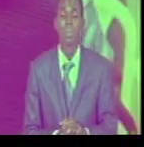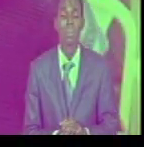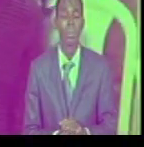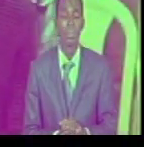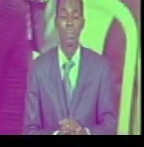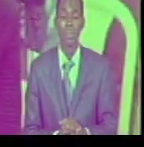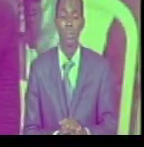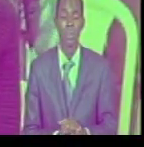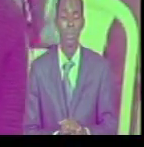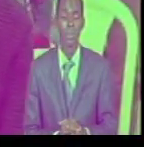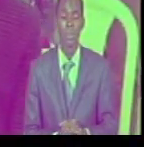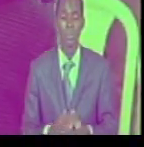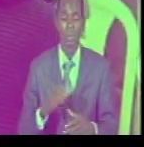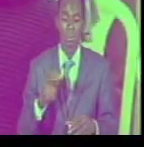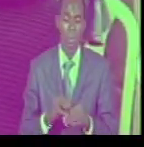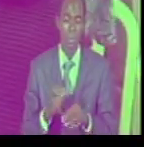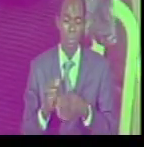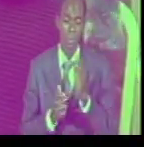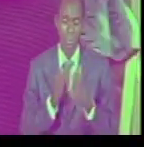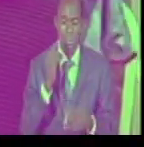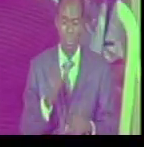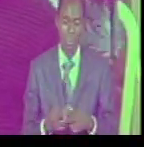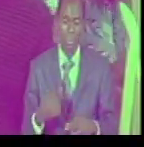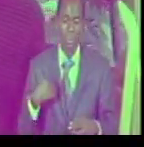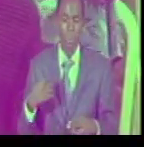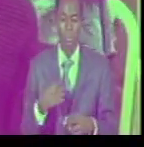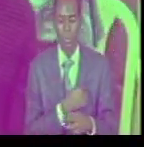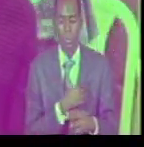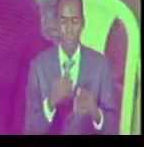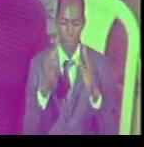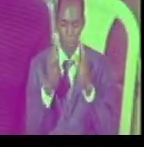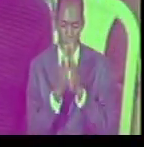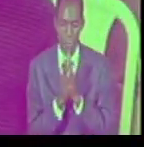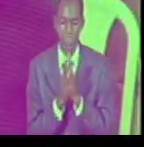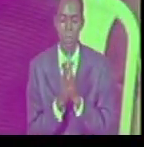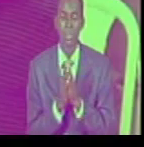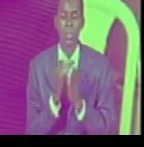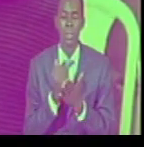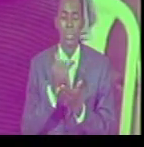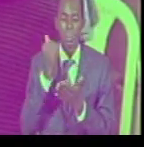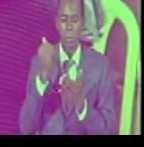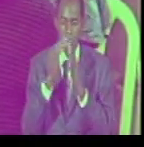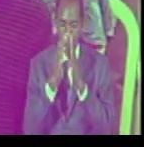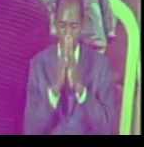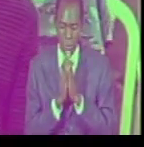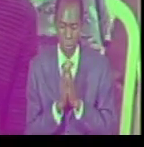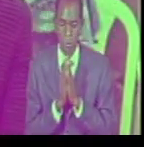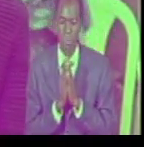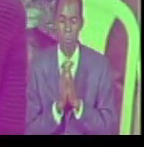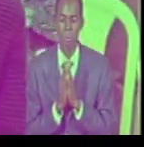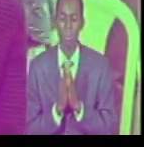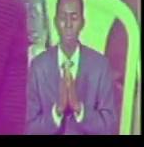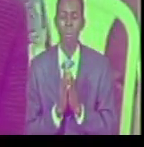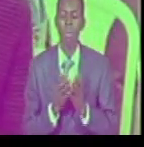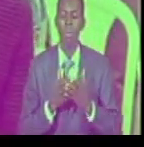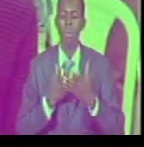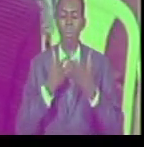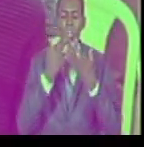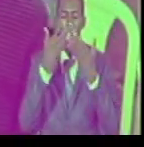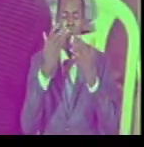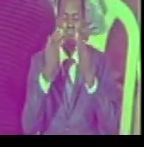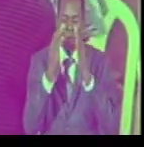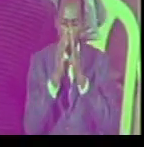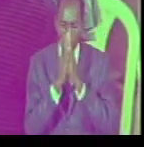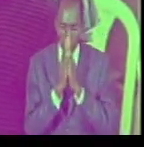In Jesus' name we pray. A louder amen. A louder